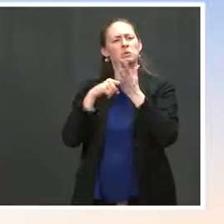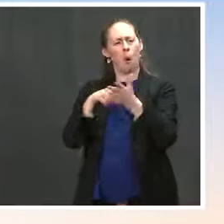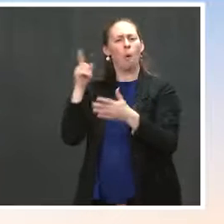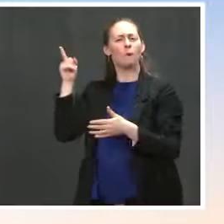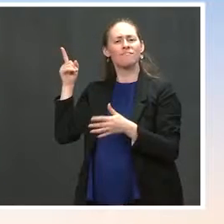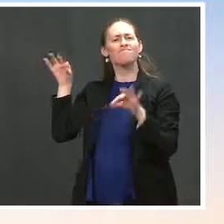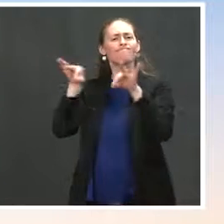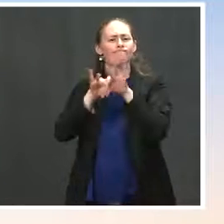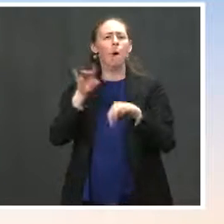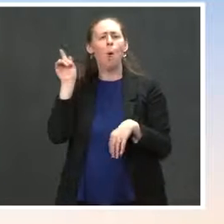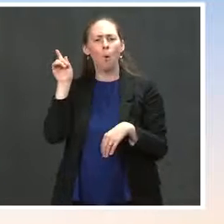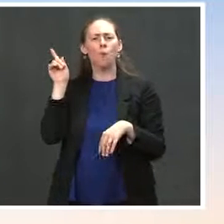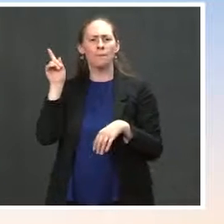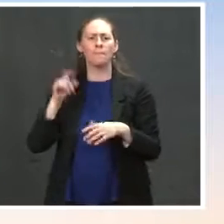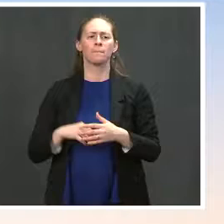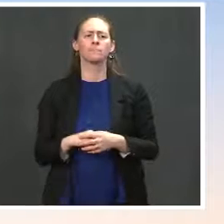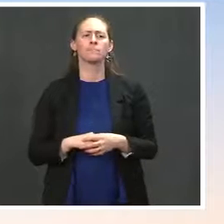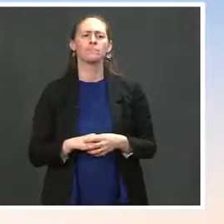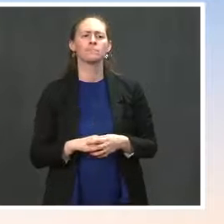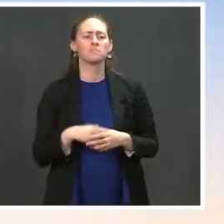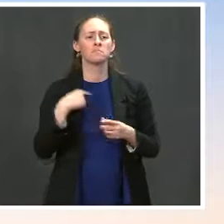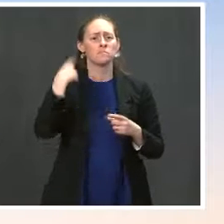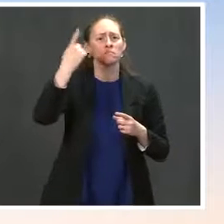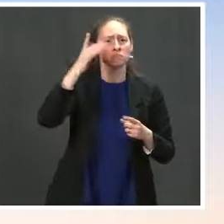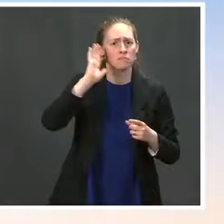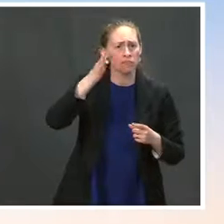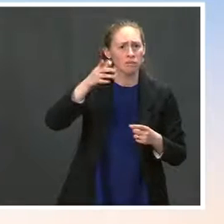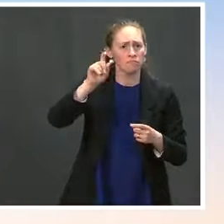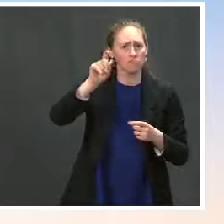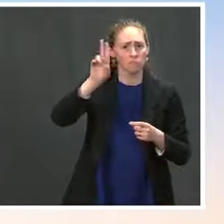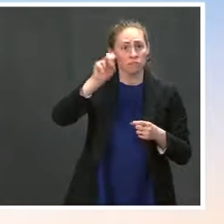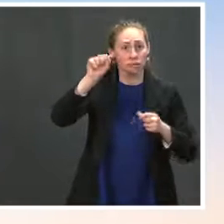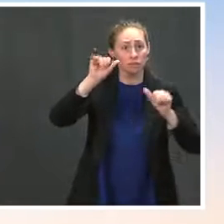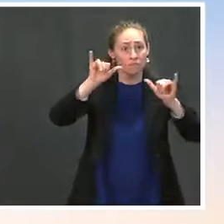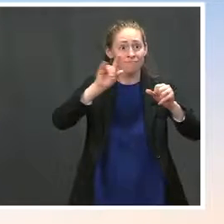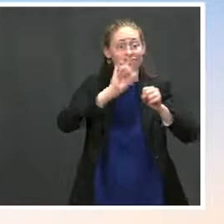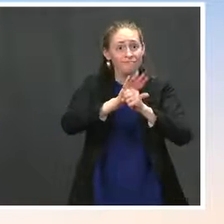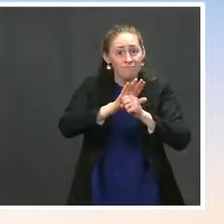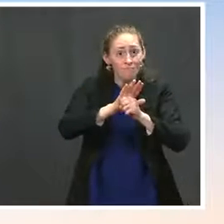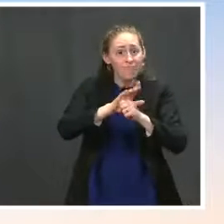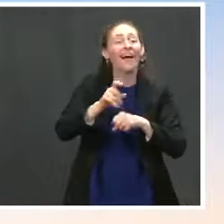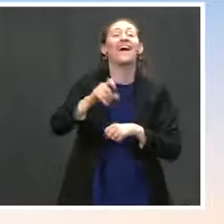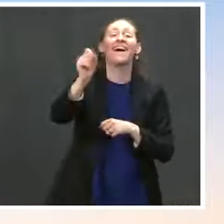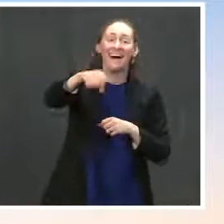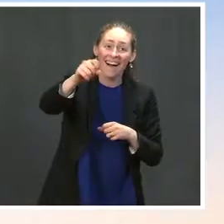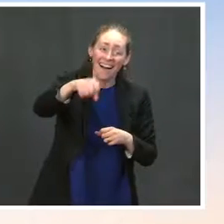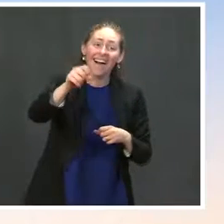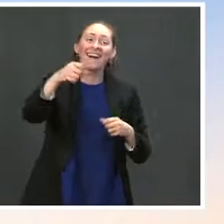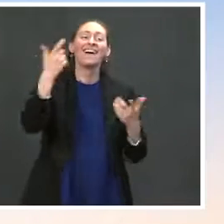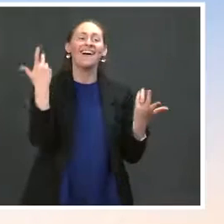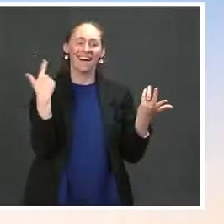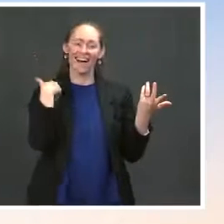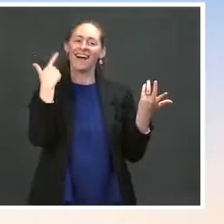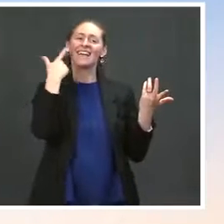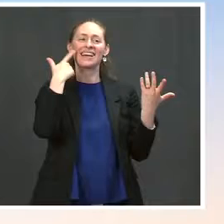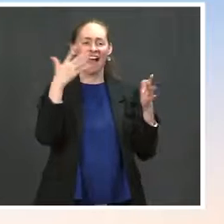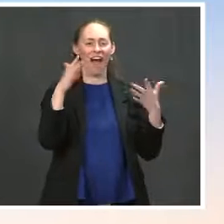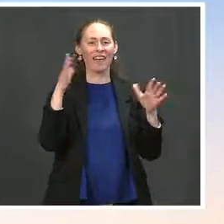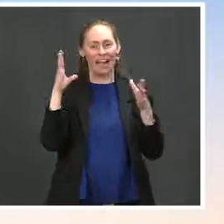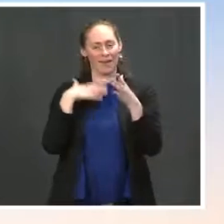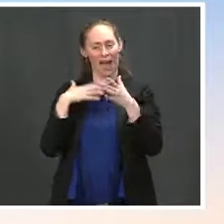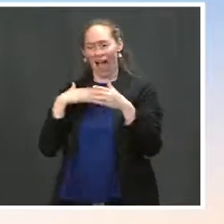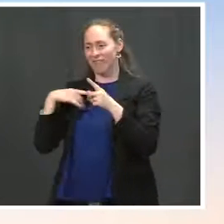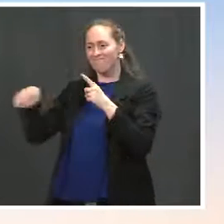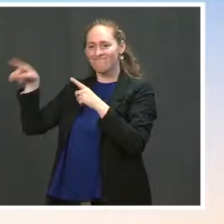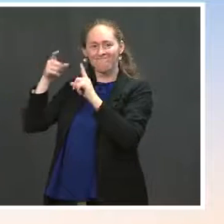the U.S. will carry out its commitment? Well, again, I think as my colleagues here